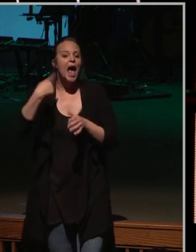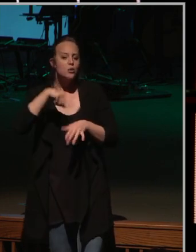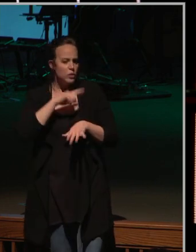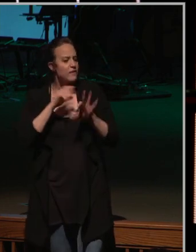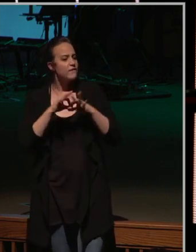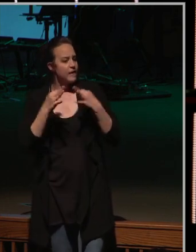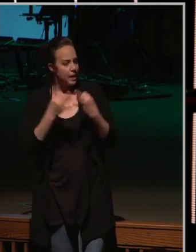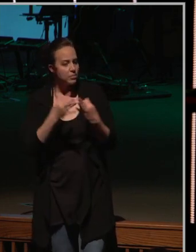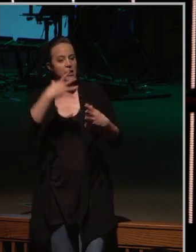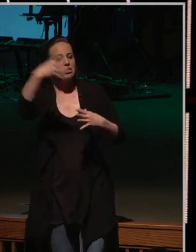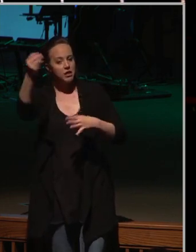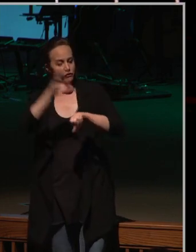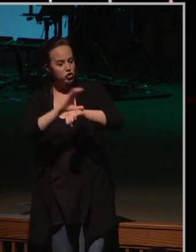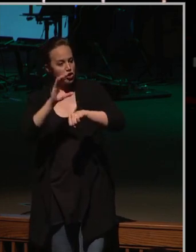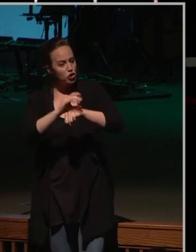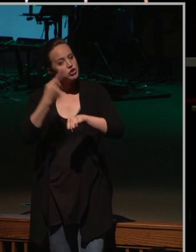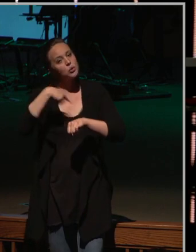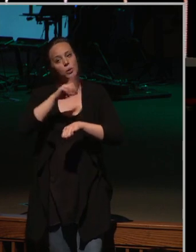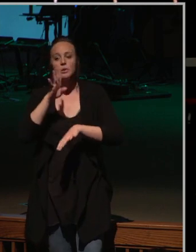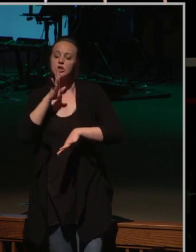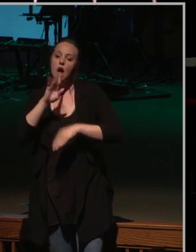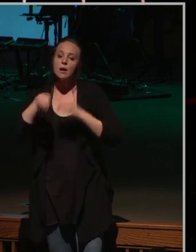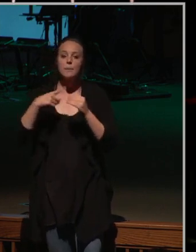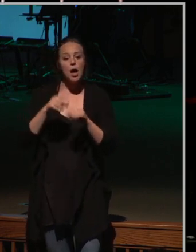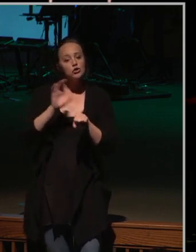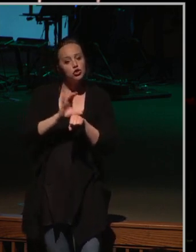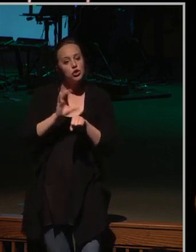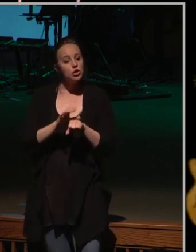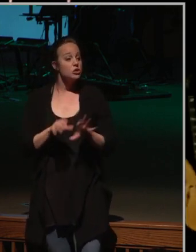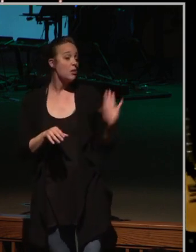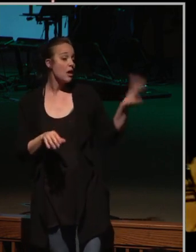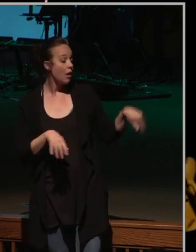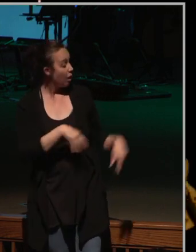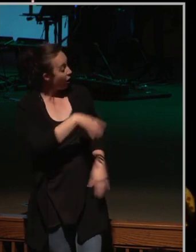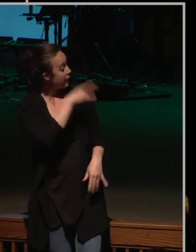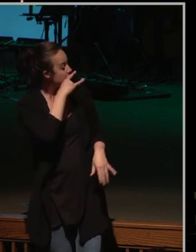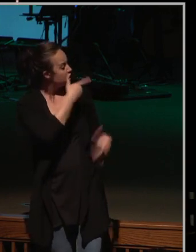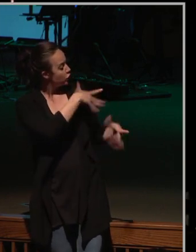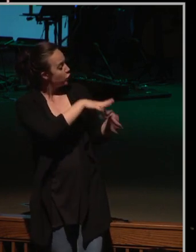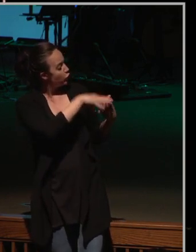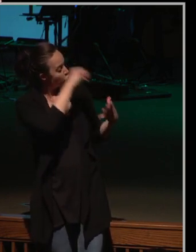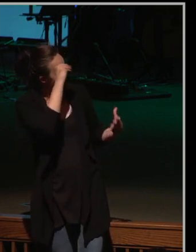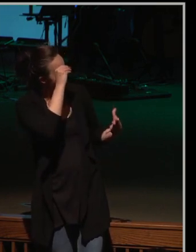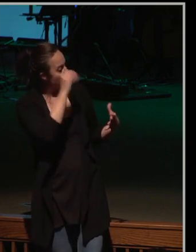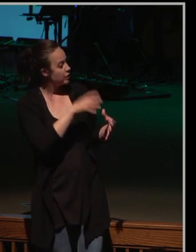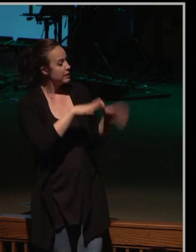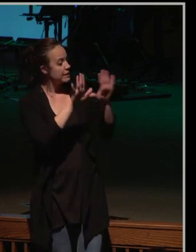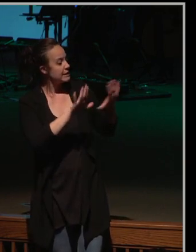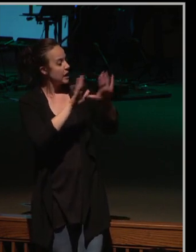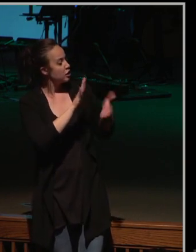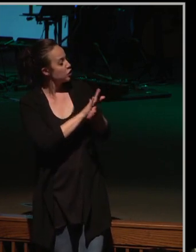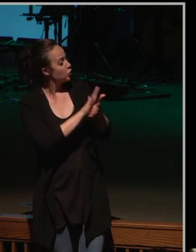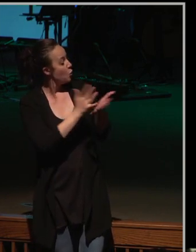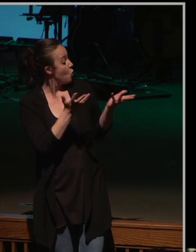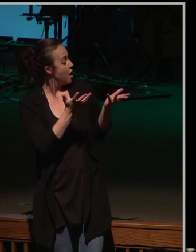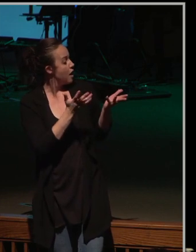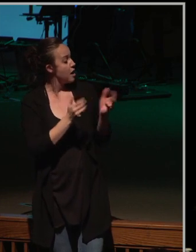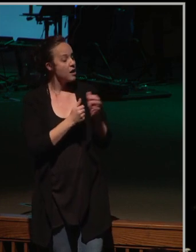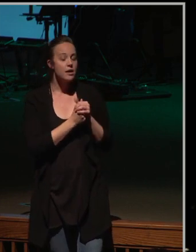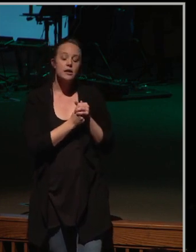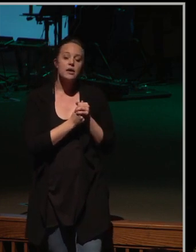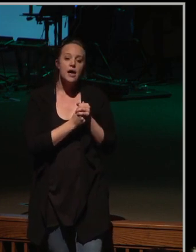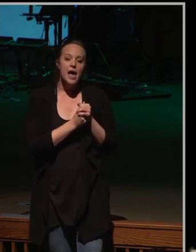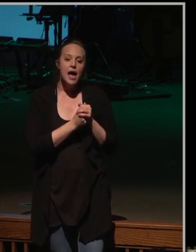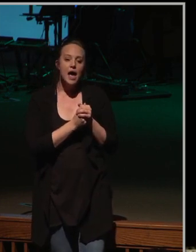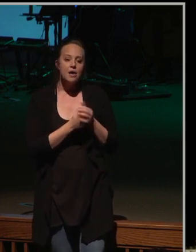message, ask what the kids learned in Sunday school, and try to make it appropriate for them. But I'll tell you, there was probably a lot of times